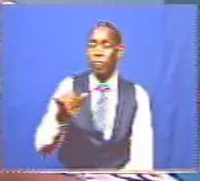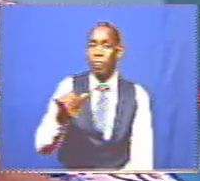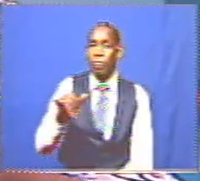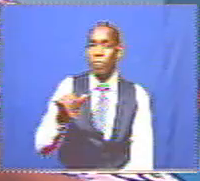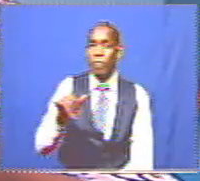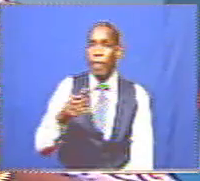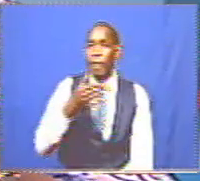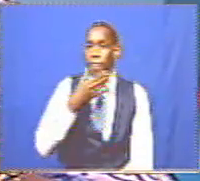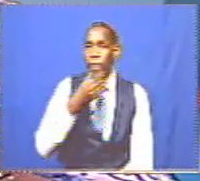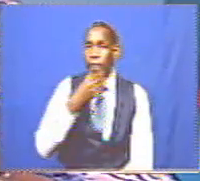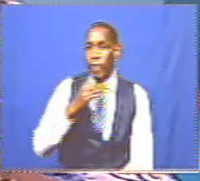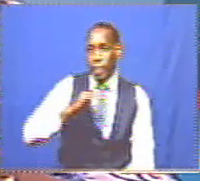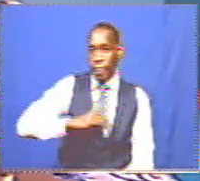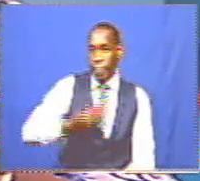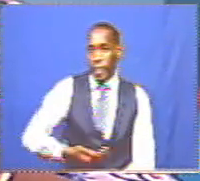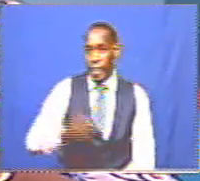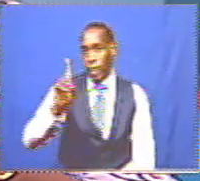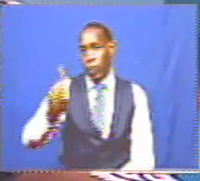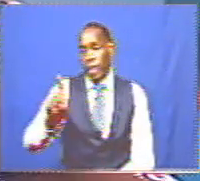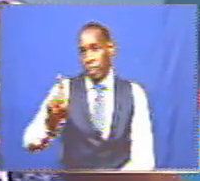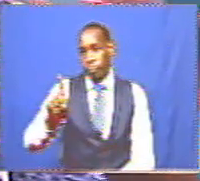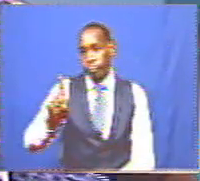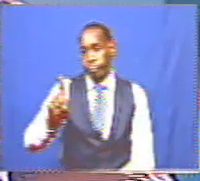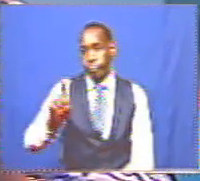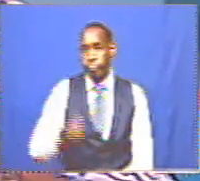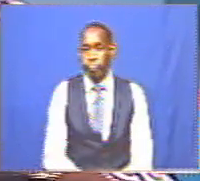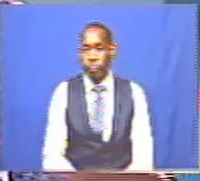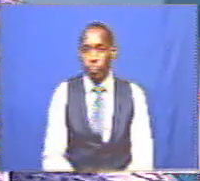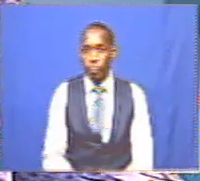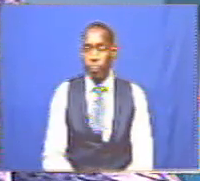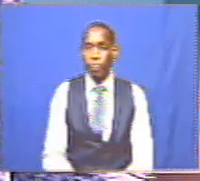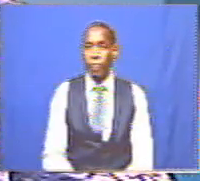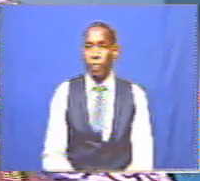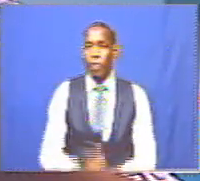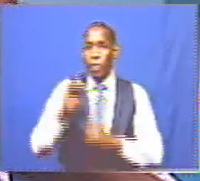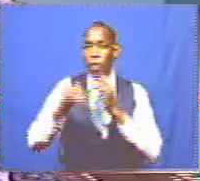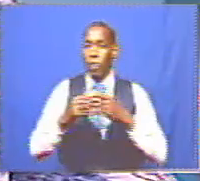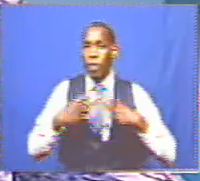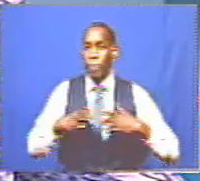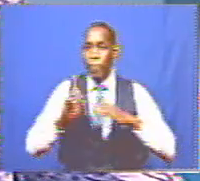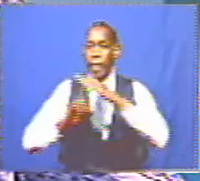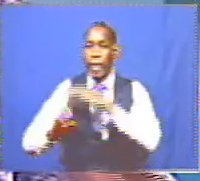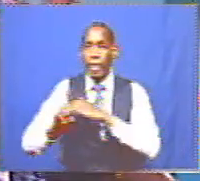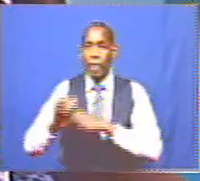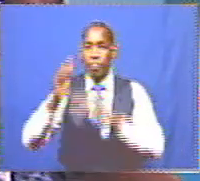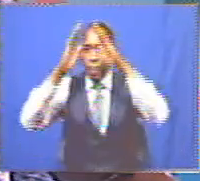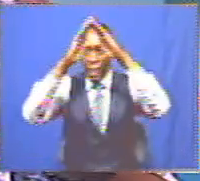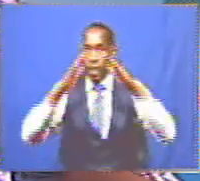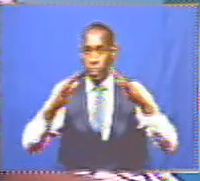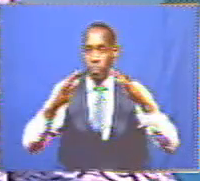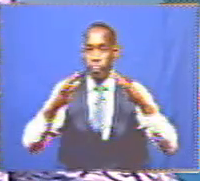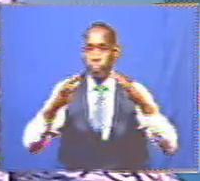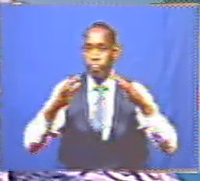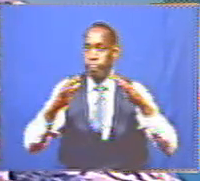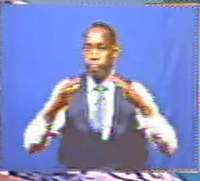He had impregnated one of them. And actually anybody would just walk into the house and have their way